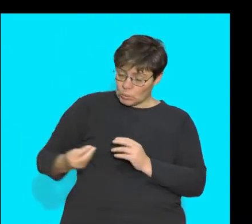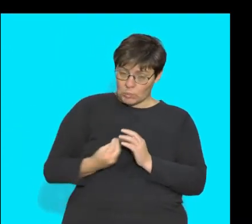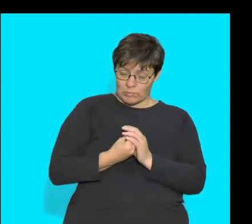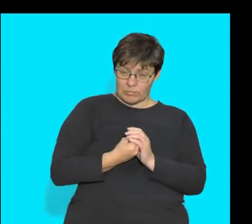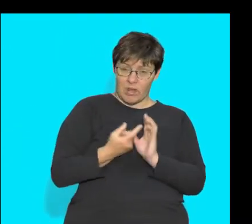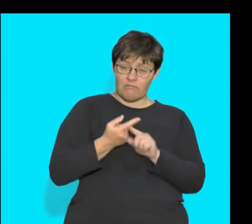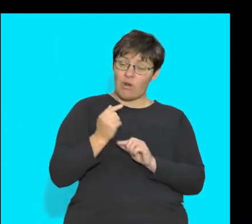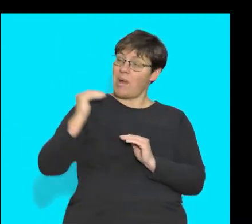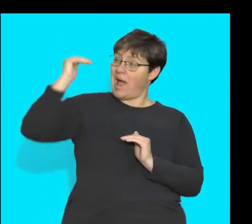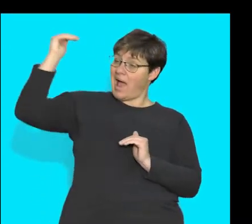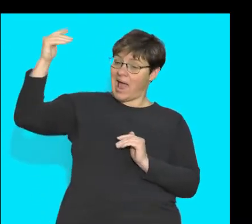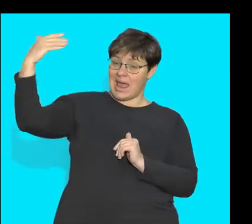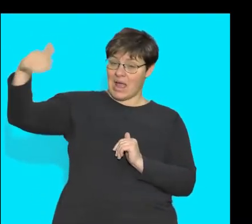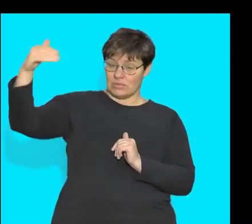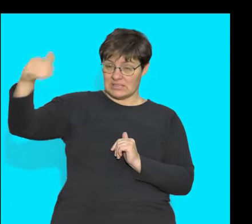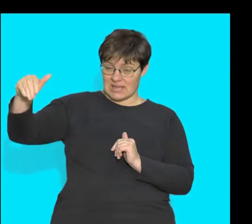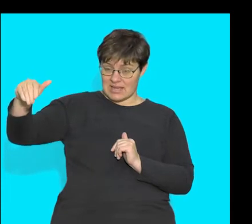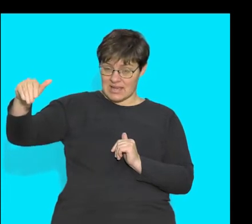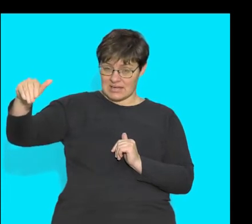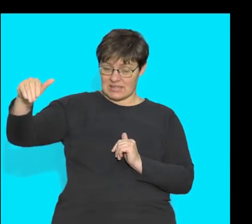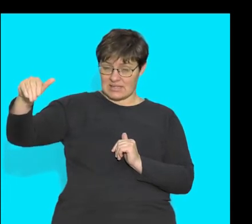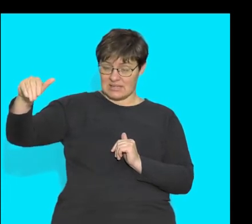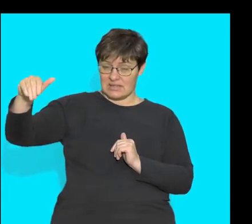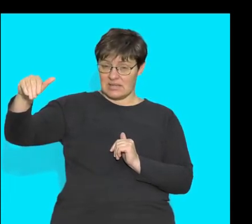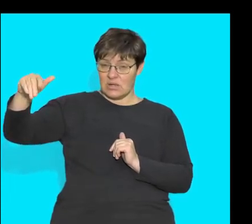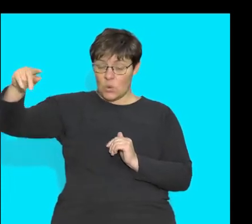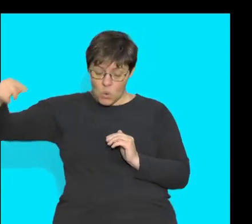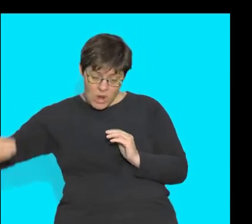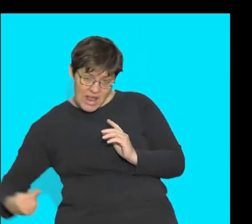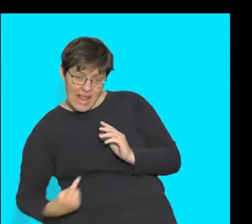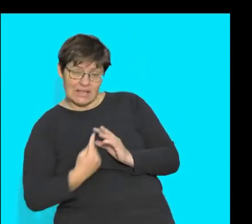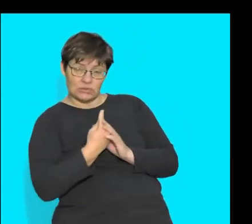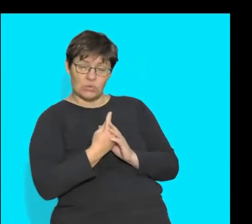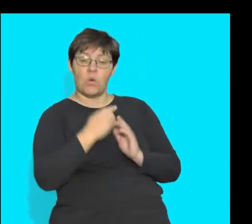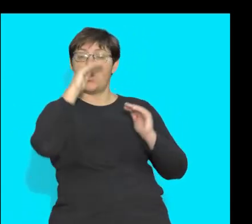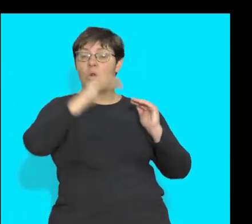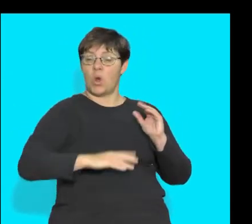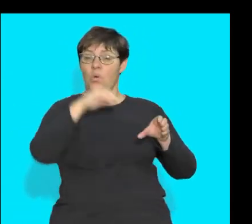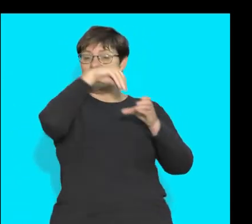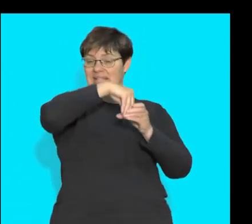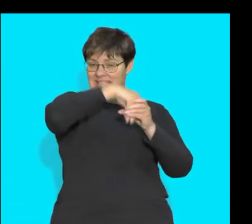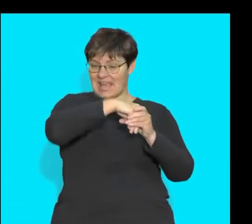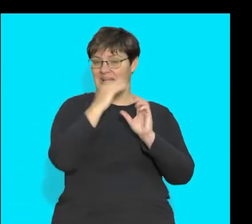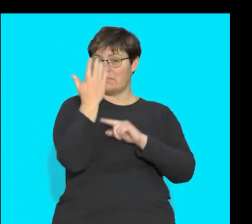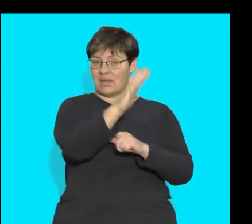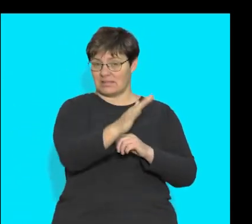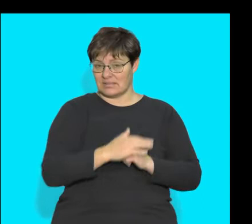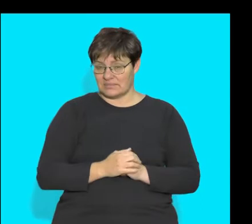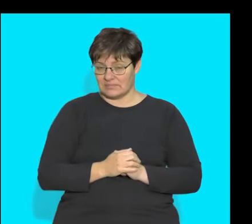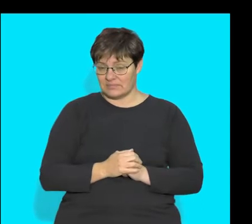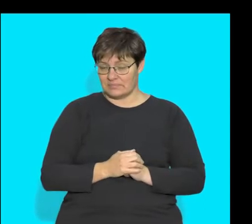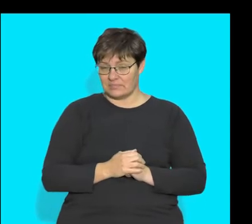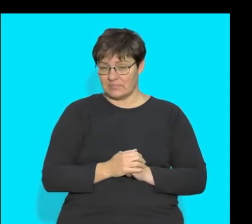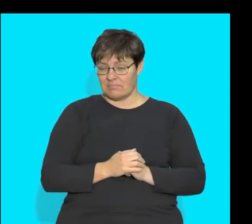will move from a high concentration out of the plant into a low concentration in the